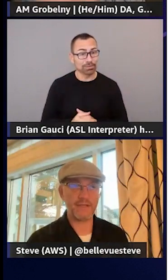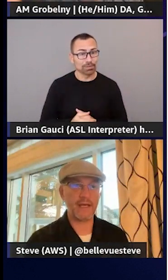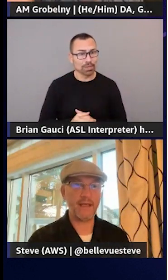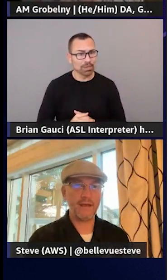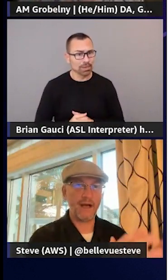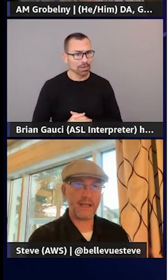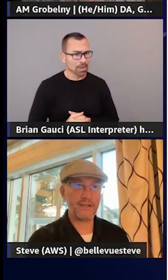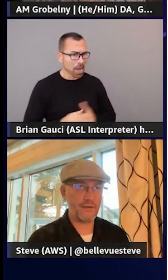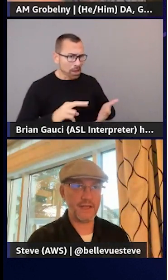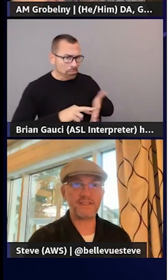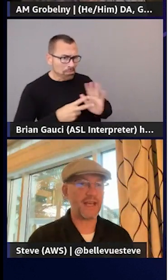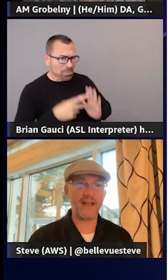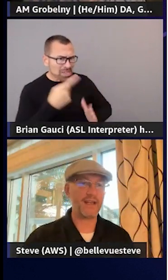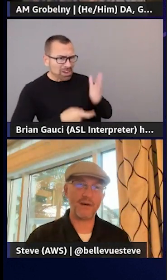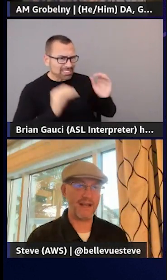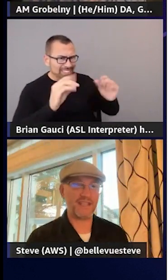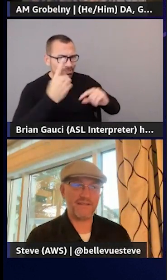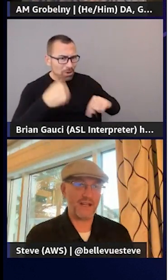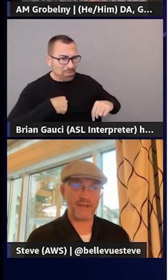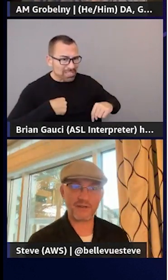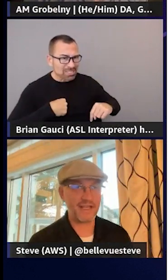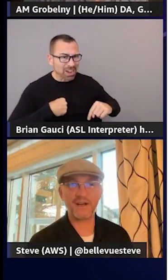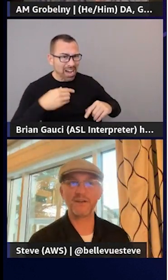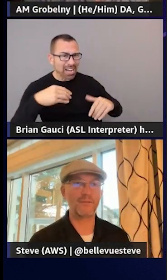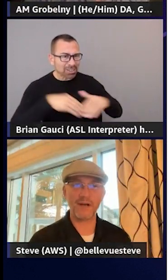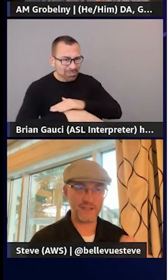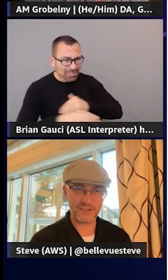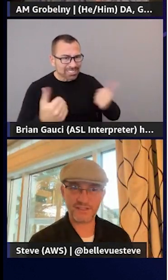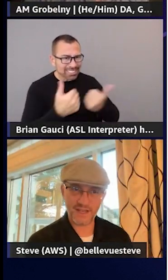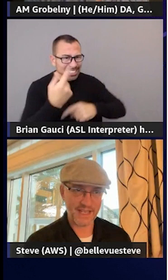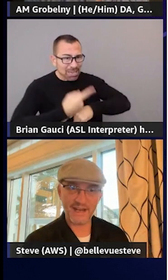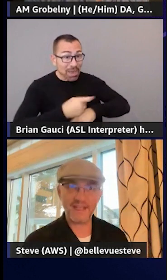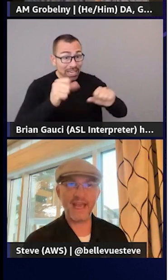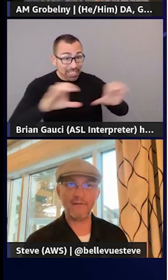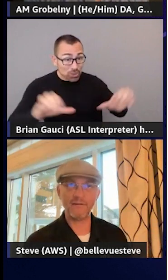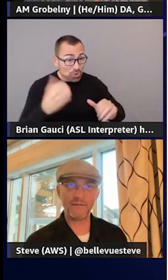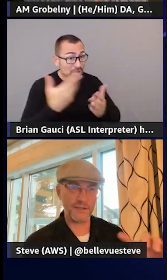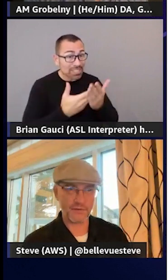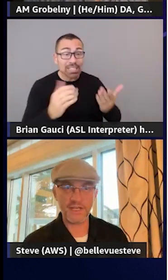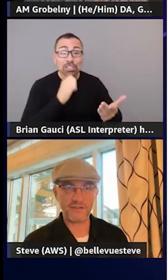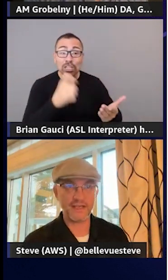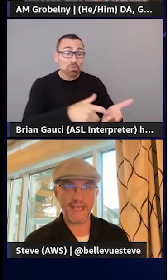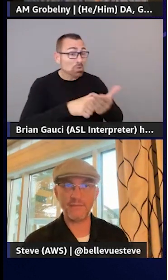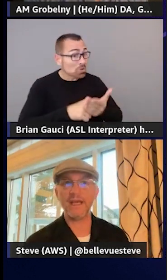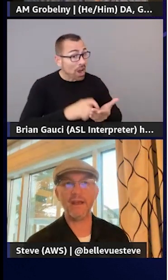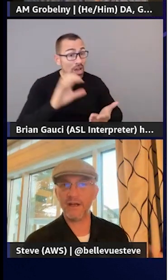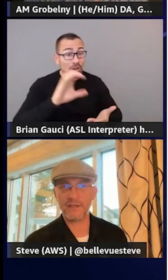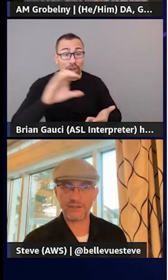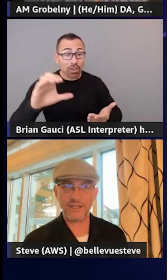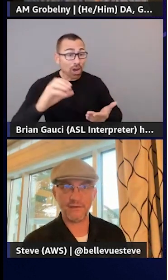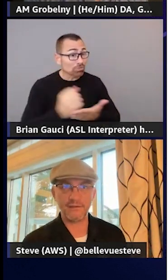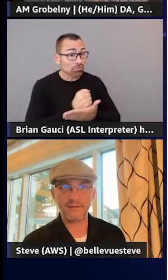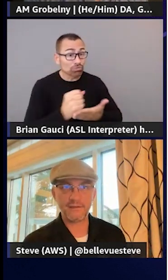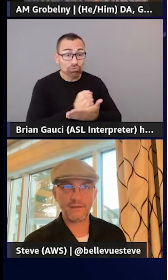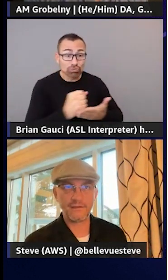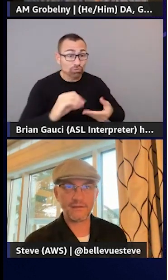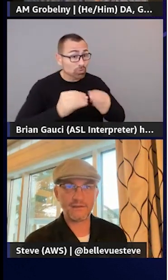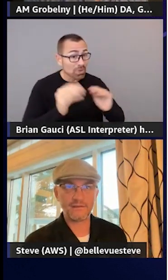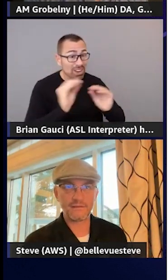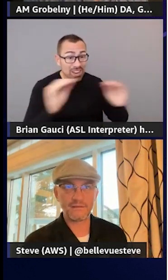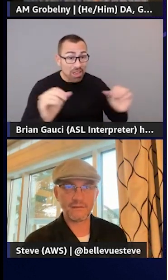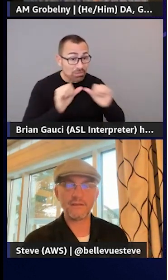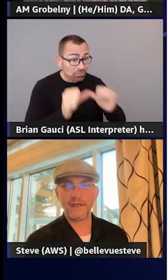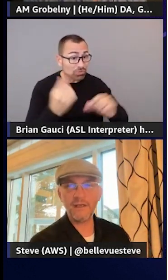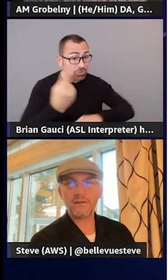to a game day, I can do this, and I don't have to give anyone a credit card number. I get an account for the duration of that game day, and I can just go. That's